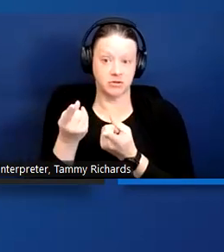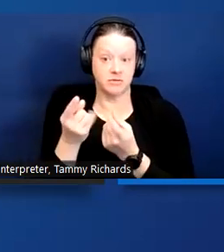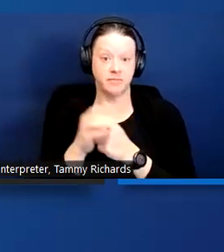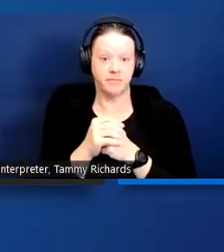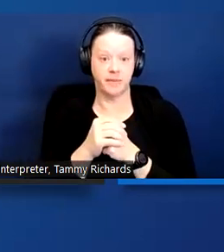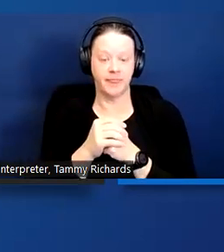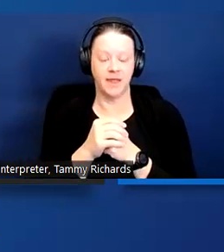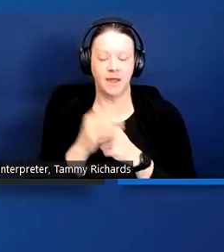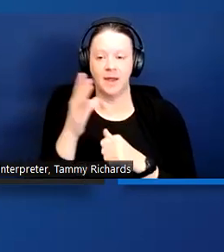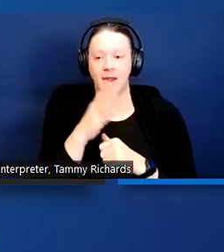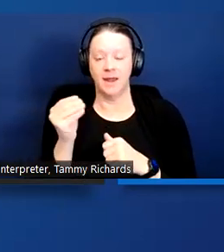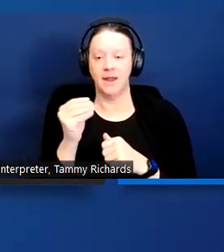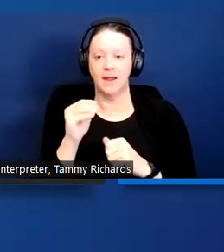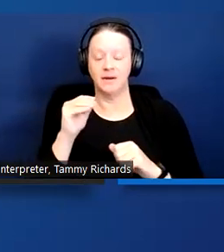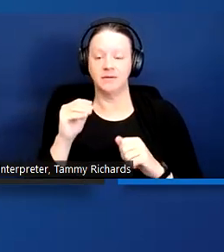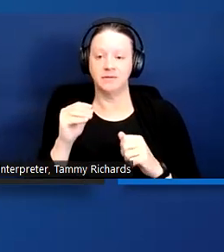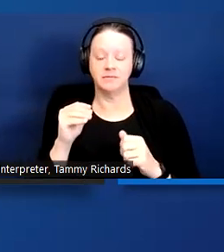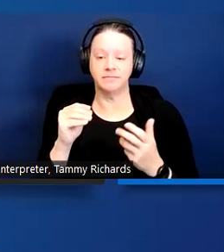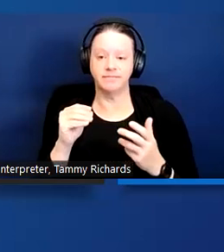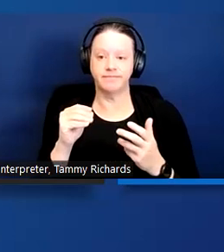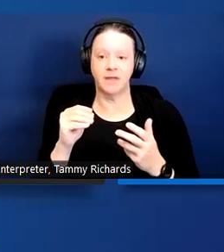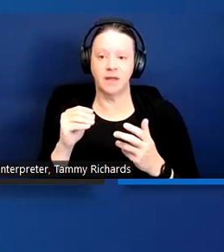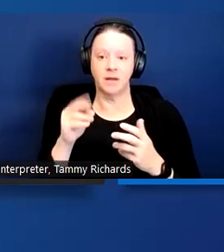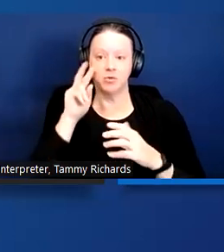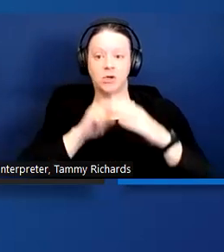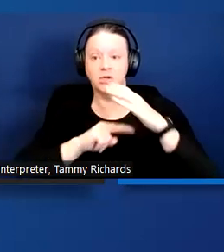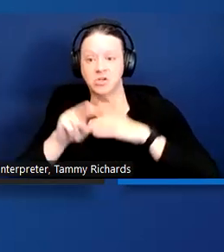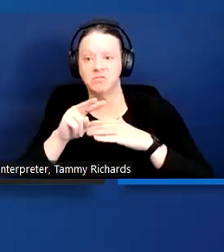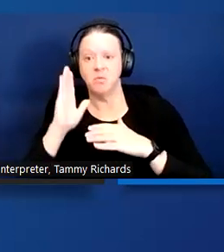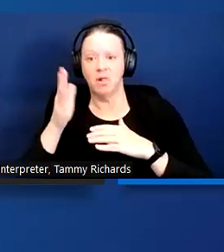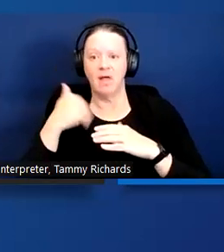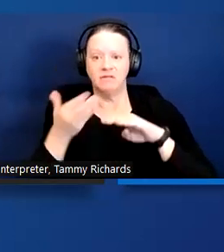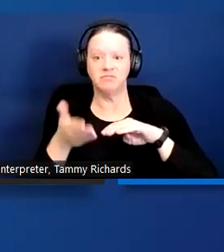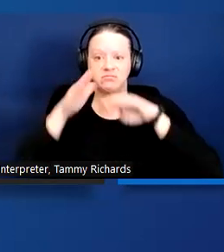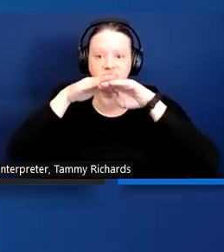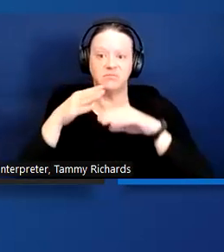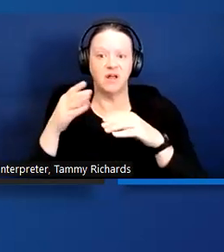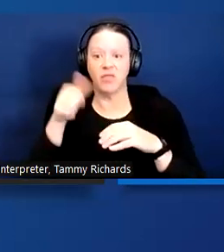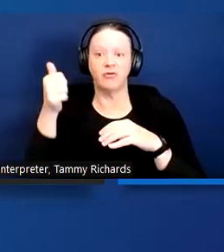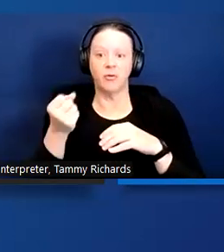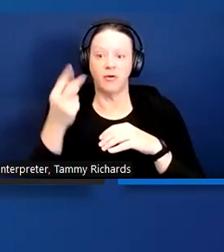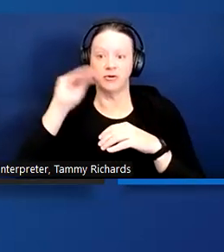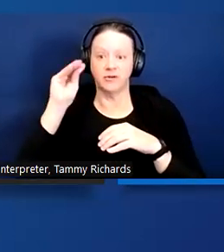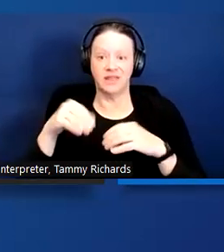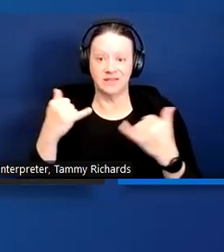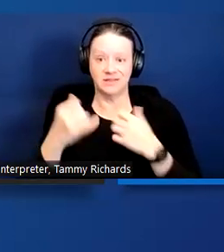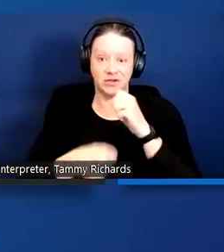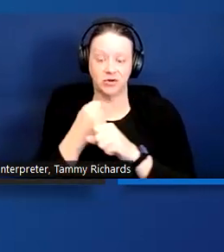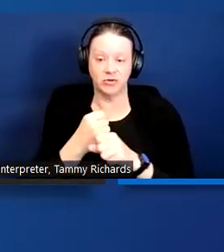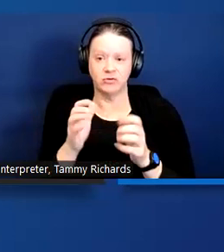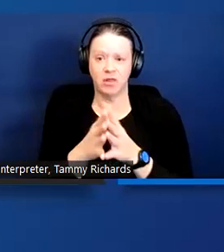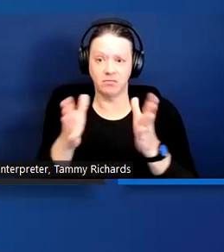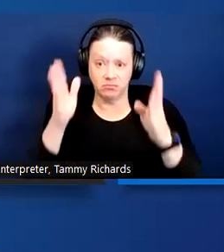and they're expecting roughly the same or more this year. So there's a lot more attention paid to this,